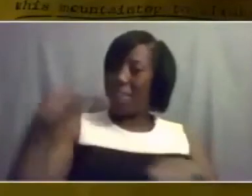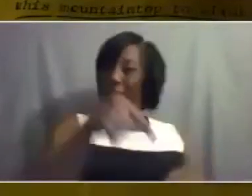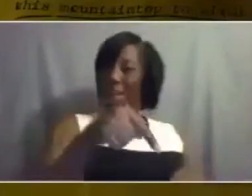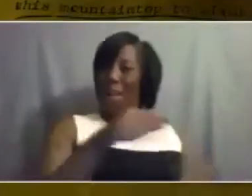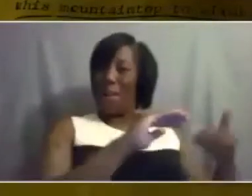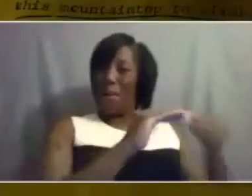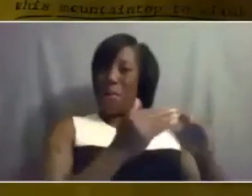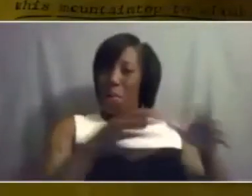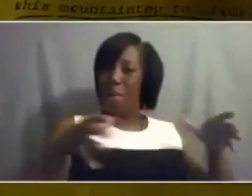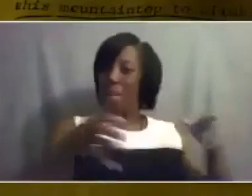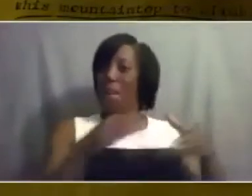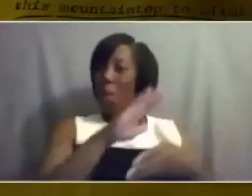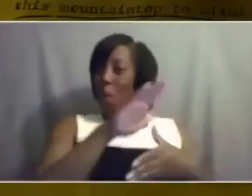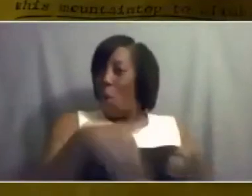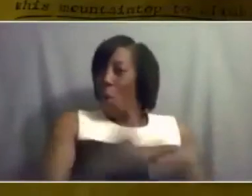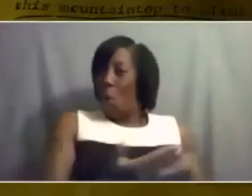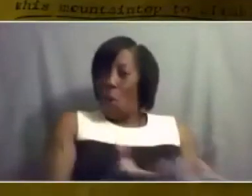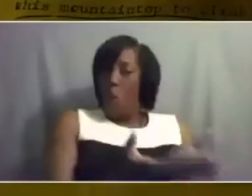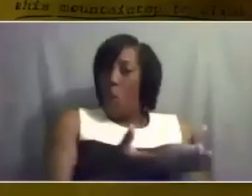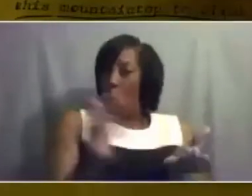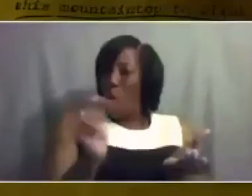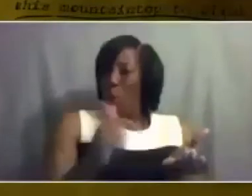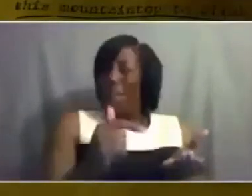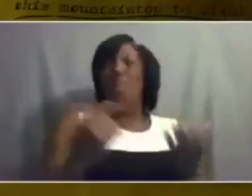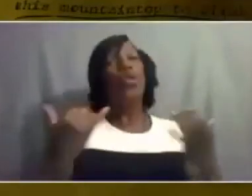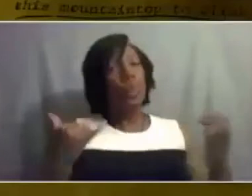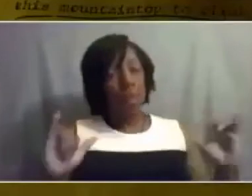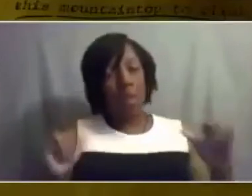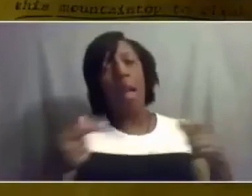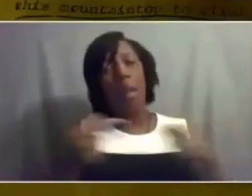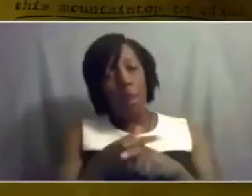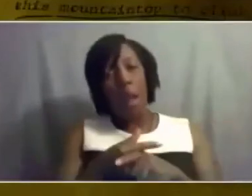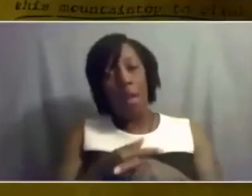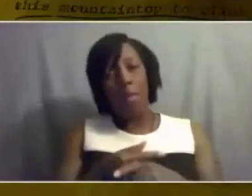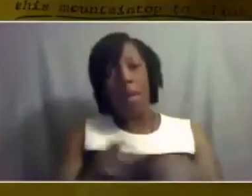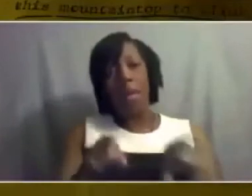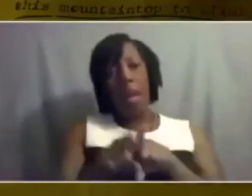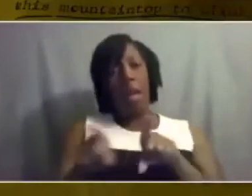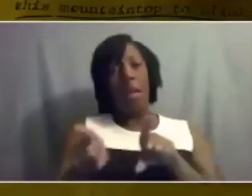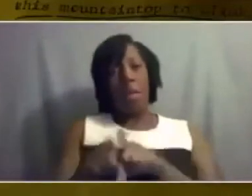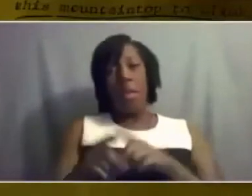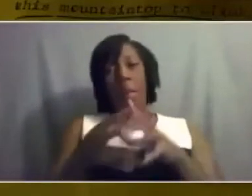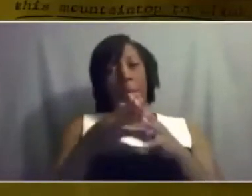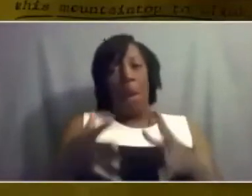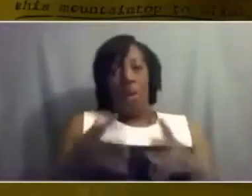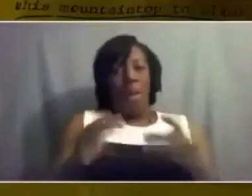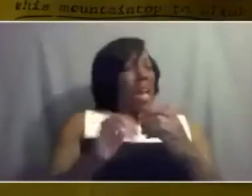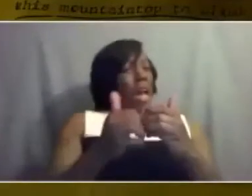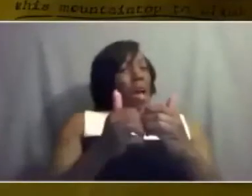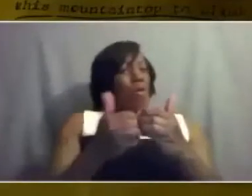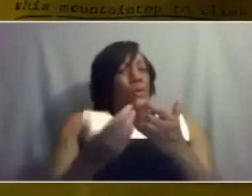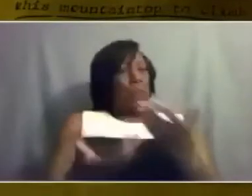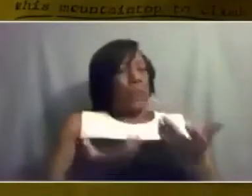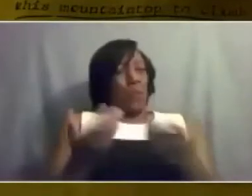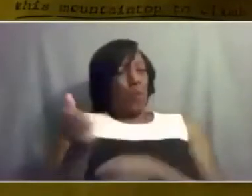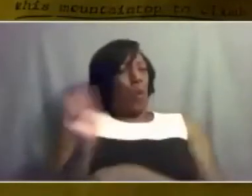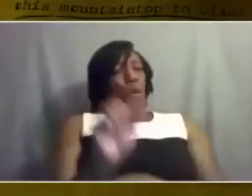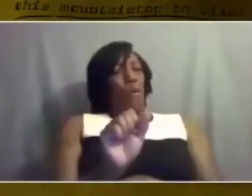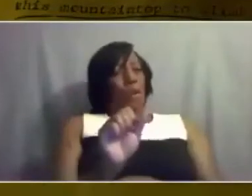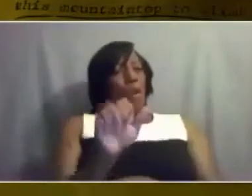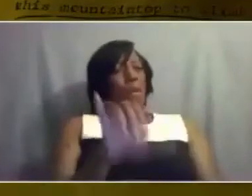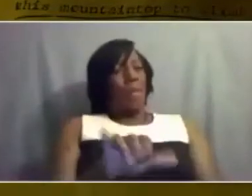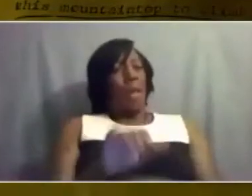of the whole. And so we're still mm-hmm. in that conflict as an American society. So how do we overcome that? How do we